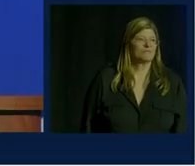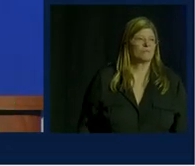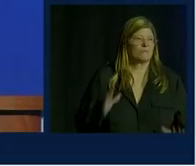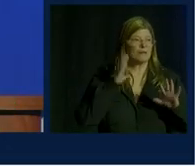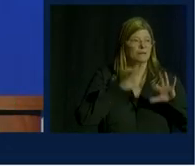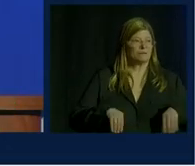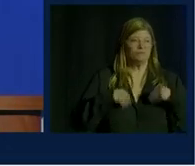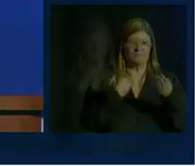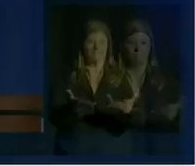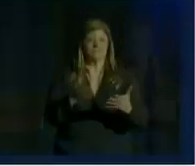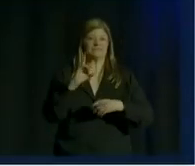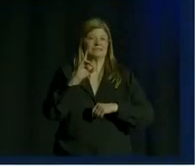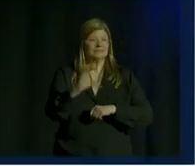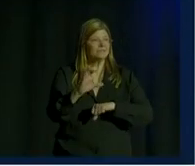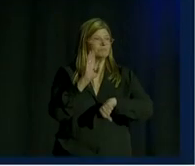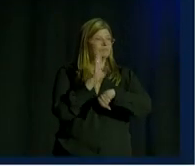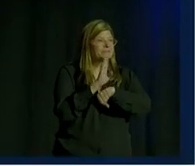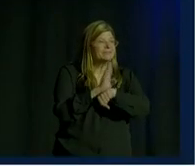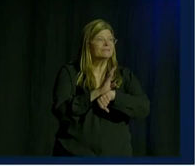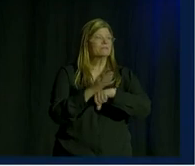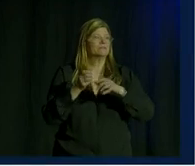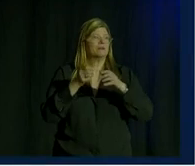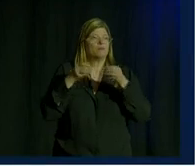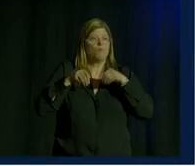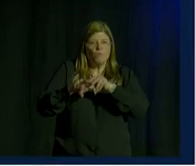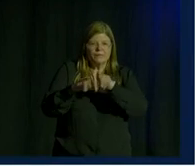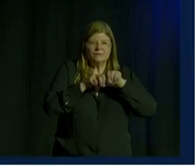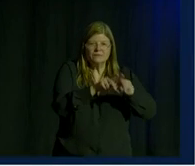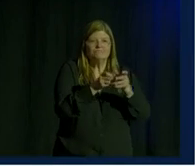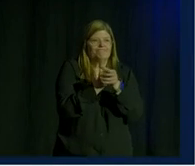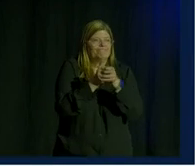Export DC. Export DC